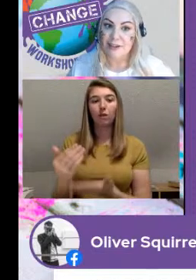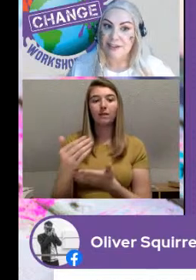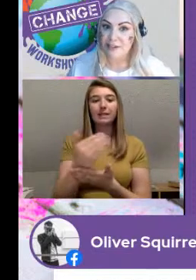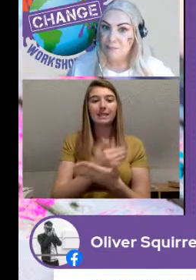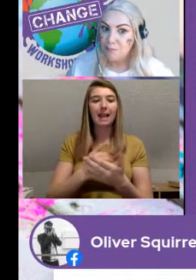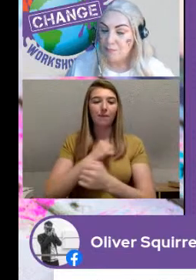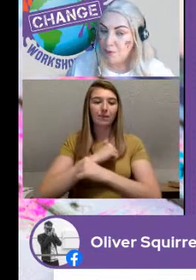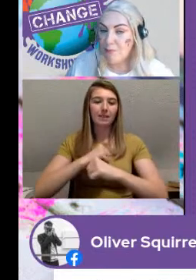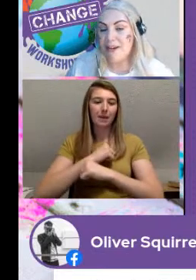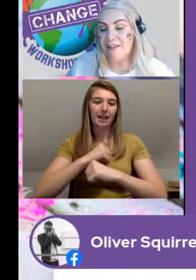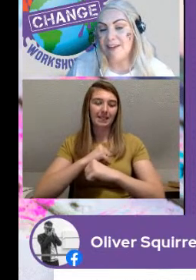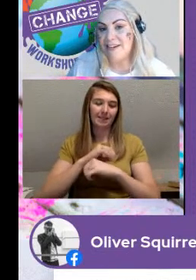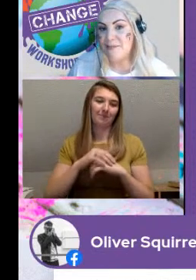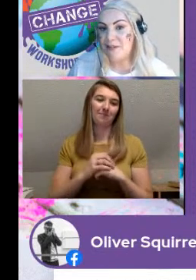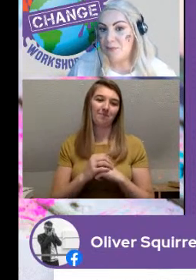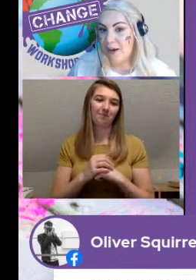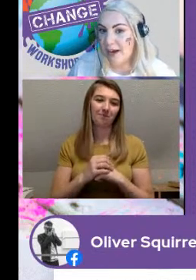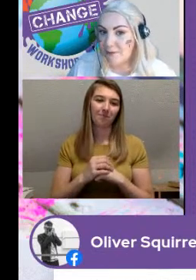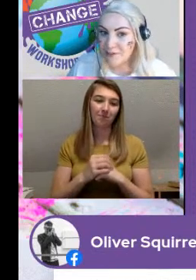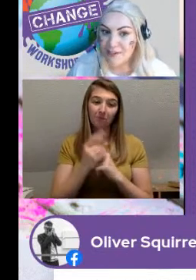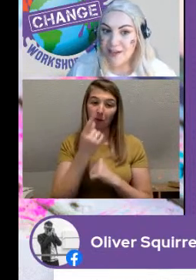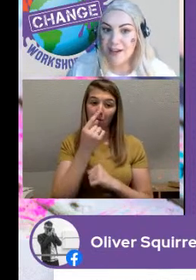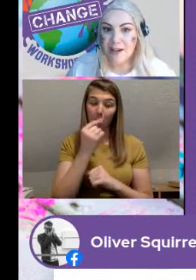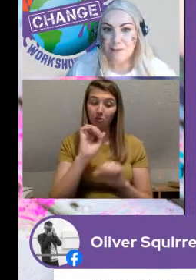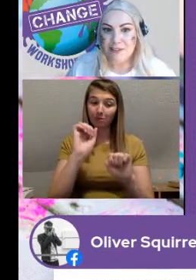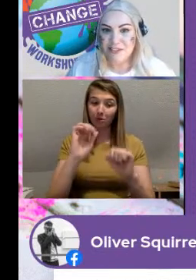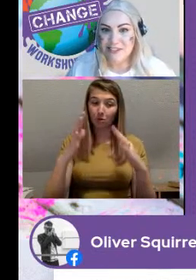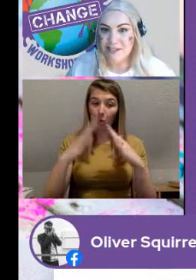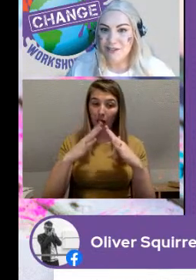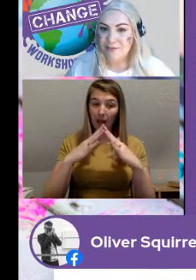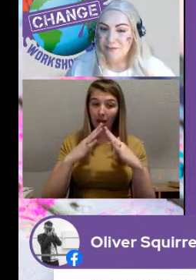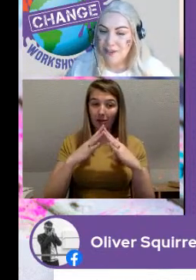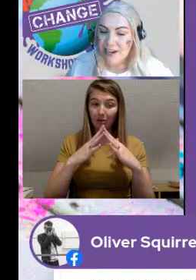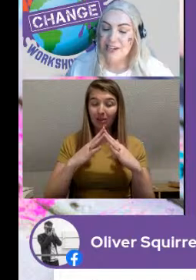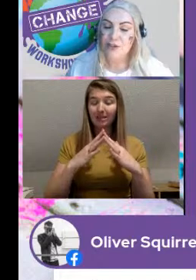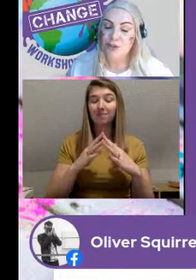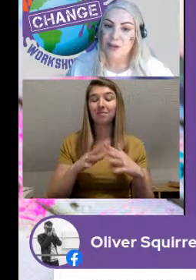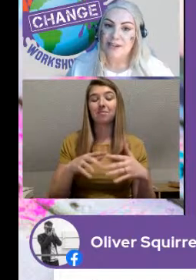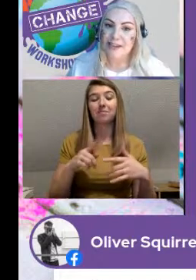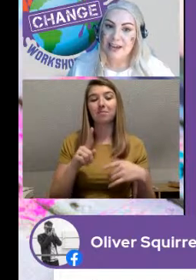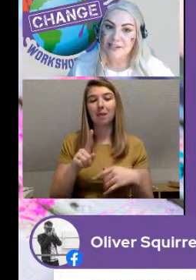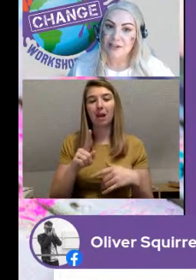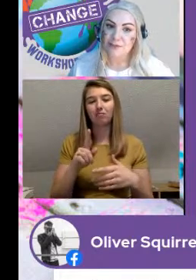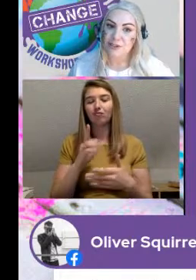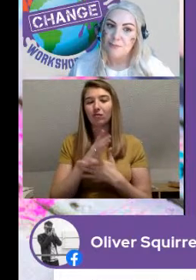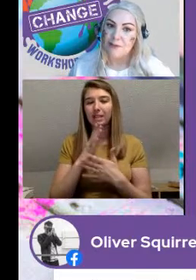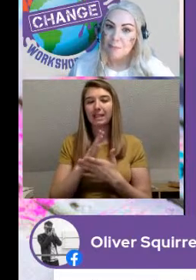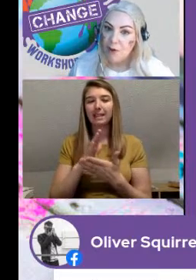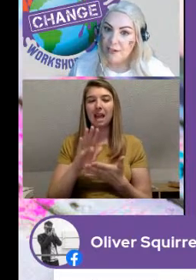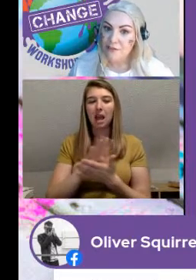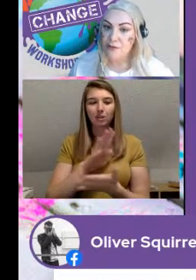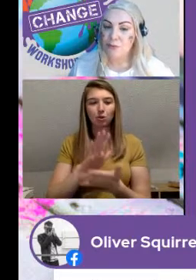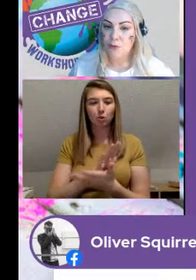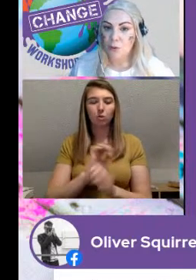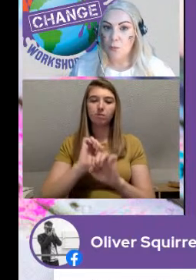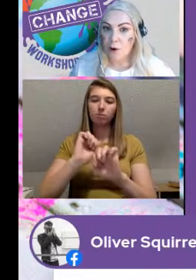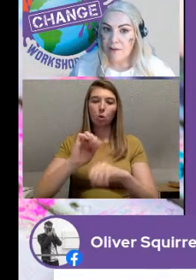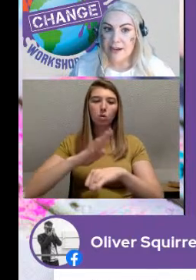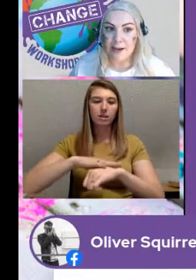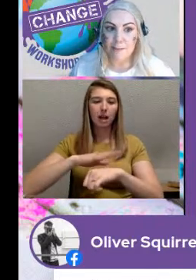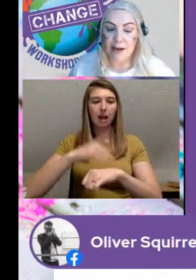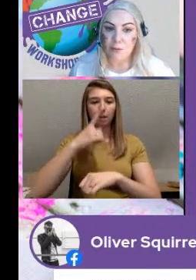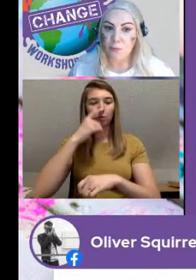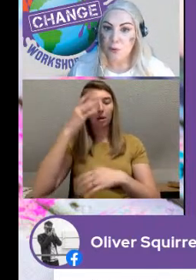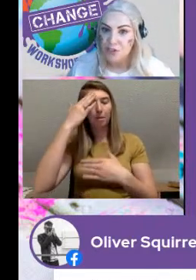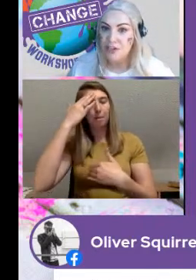space that's probably likely to be in your house. But just really enjoy it. Take time to just be mindful, not